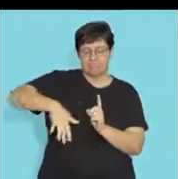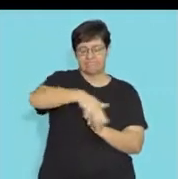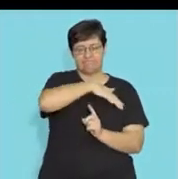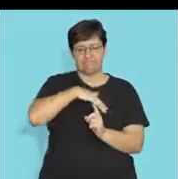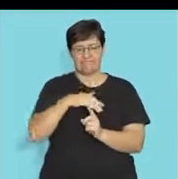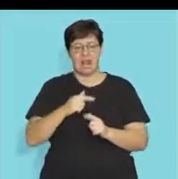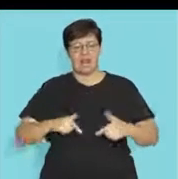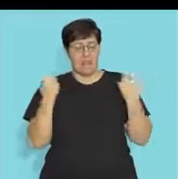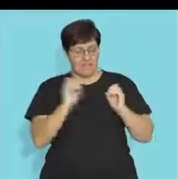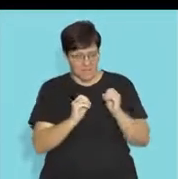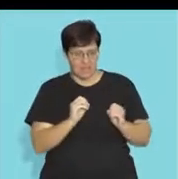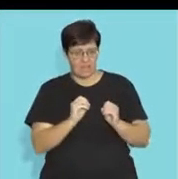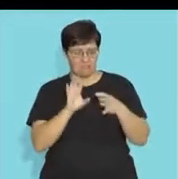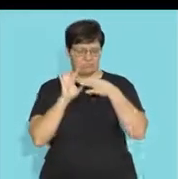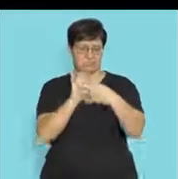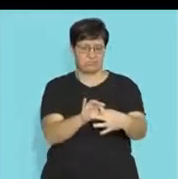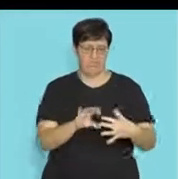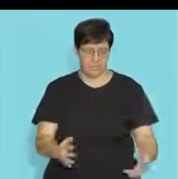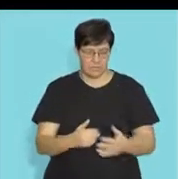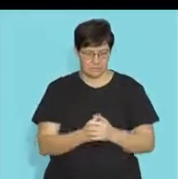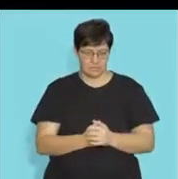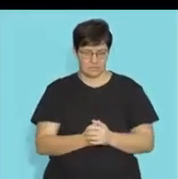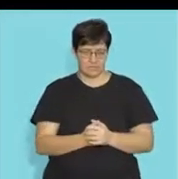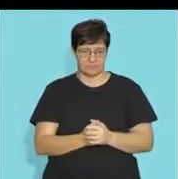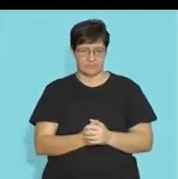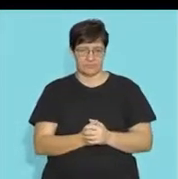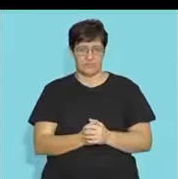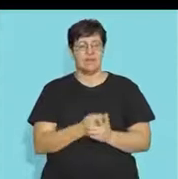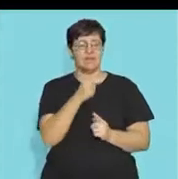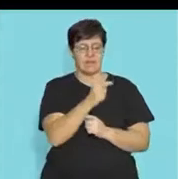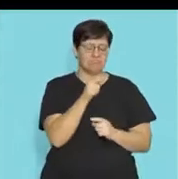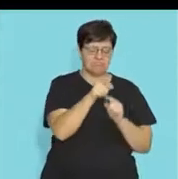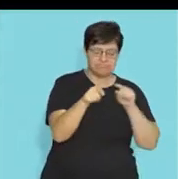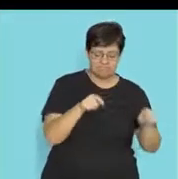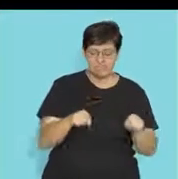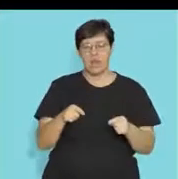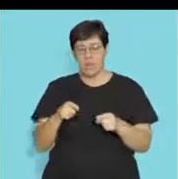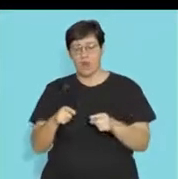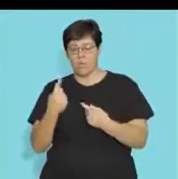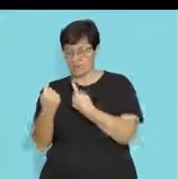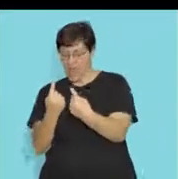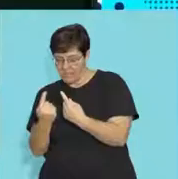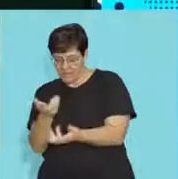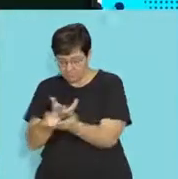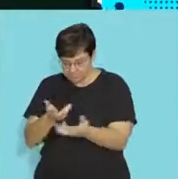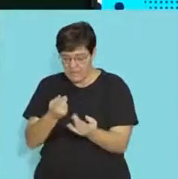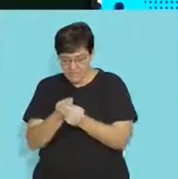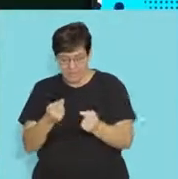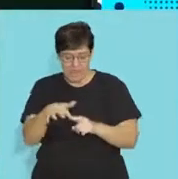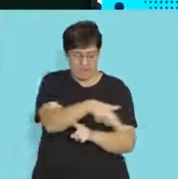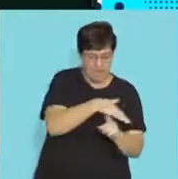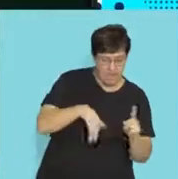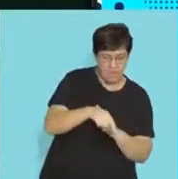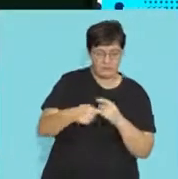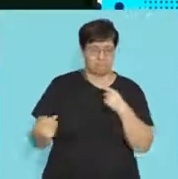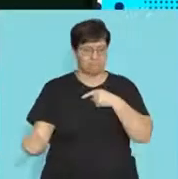which they live. And it's important in us understanding the fact that organisms interact with each other and their environment. And that